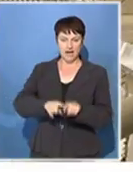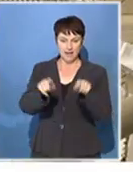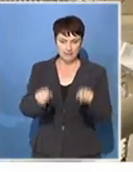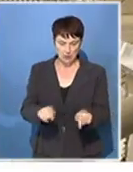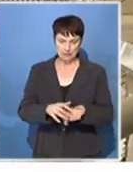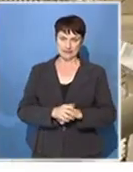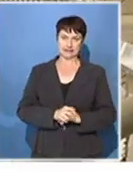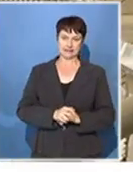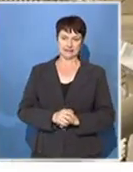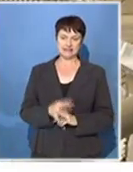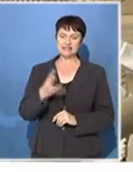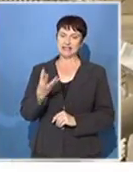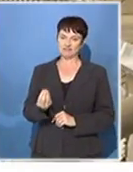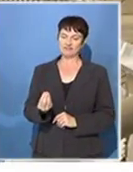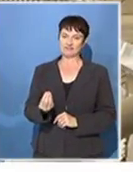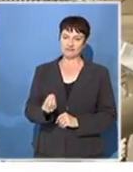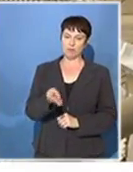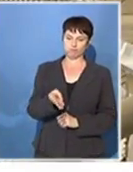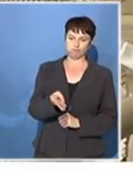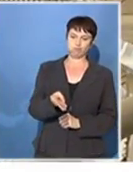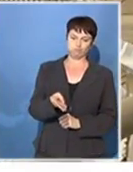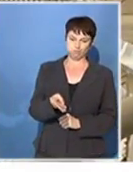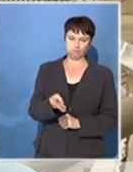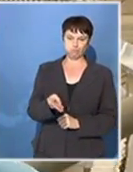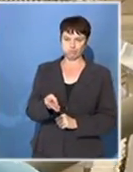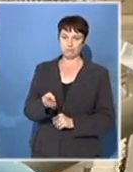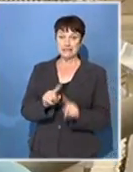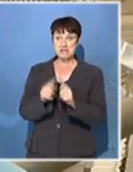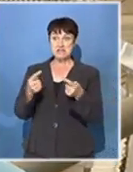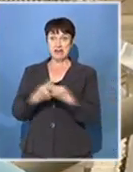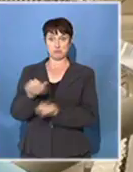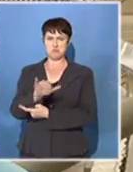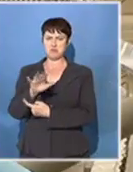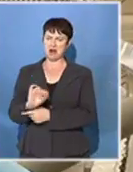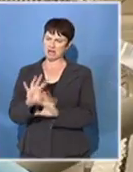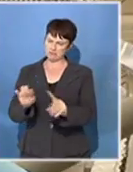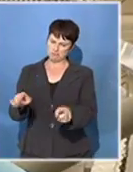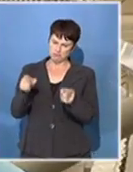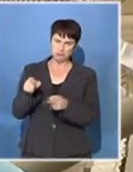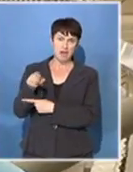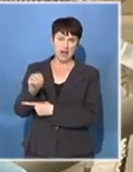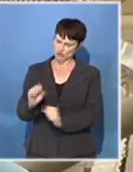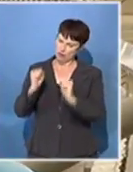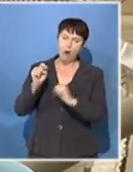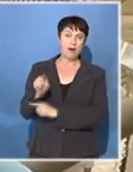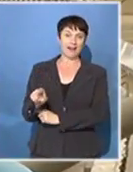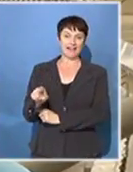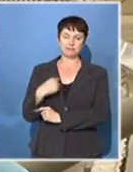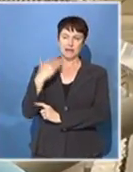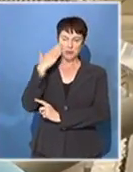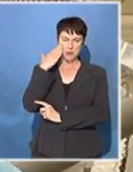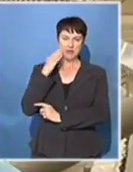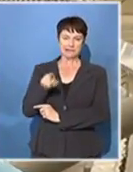in front of a very strong Blitzbok team. I know that they will